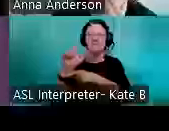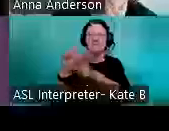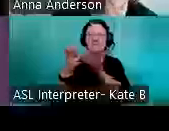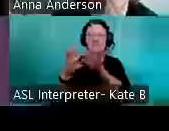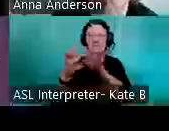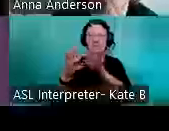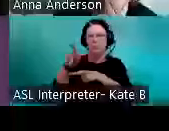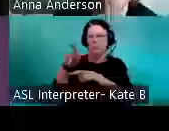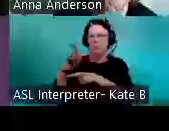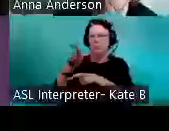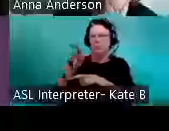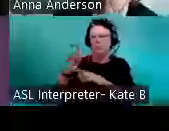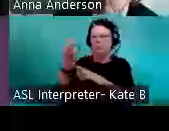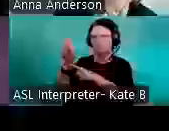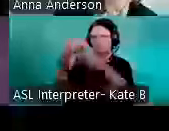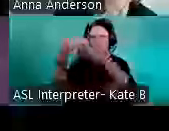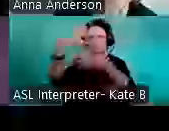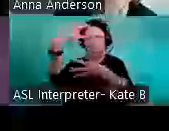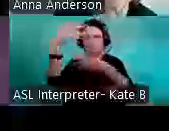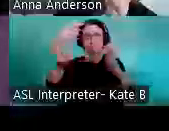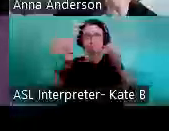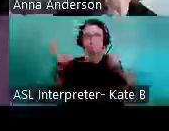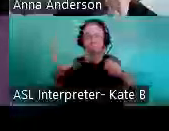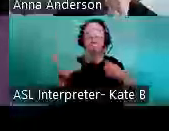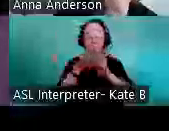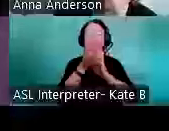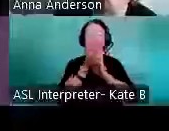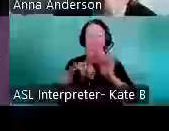pin with the blue background,